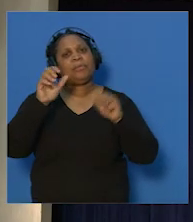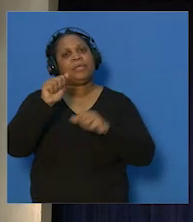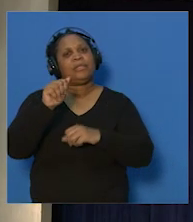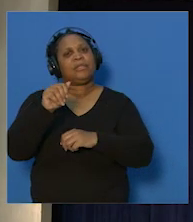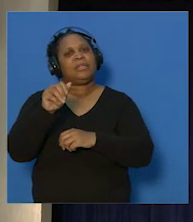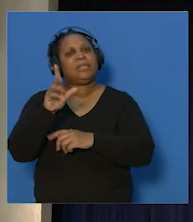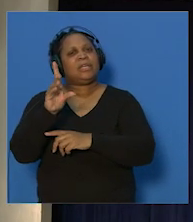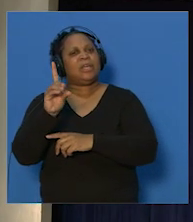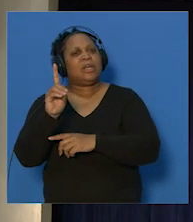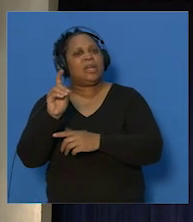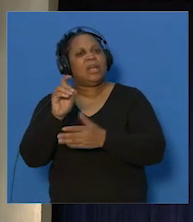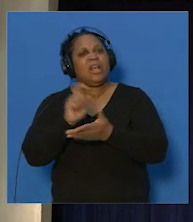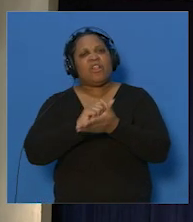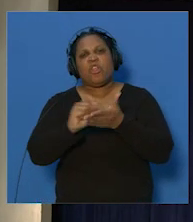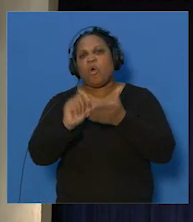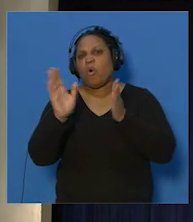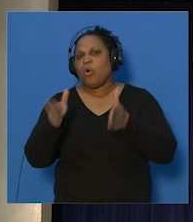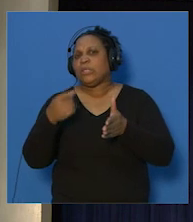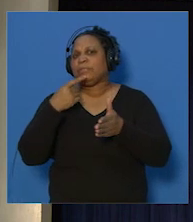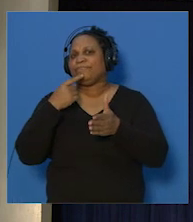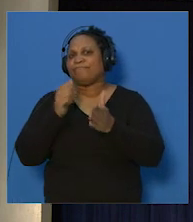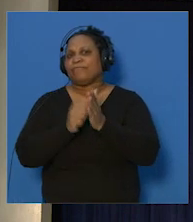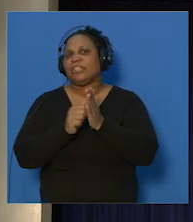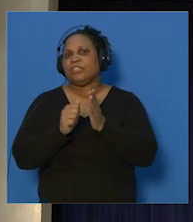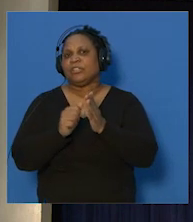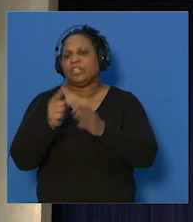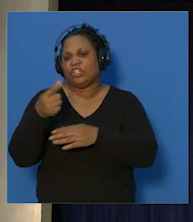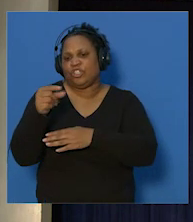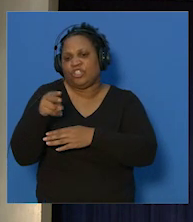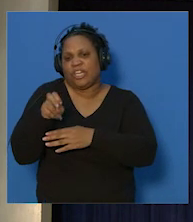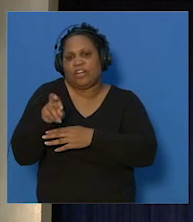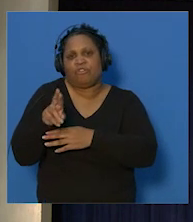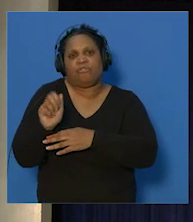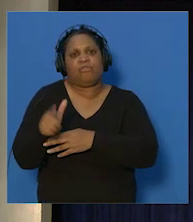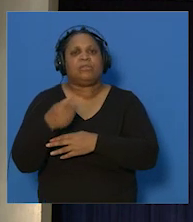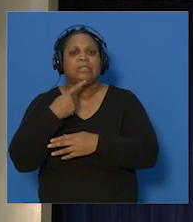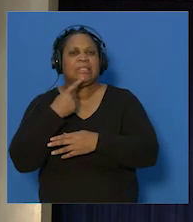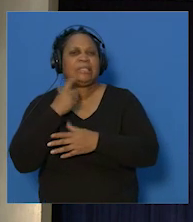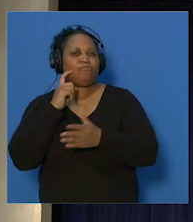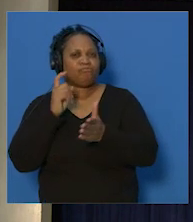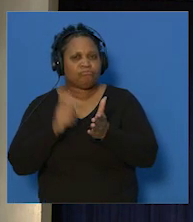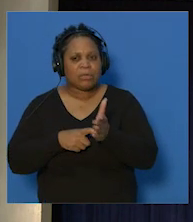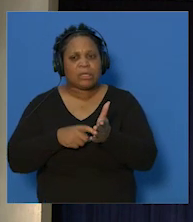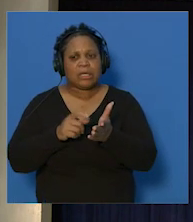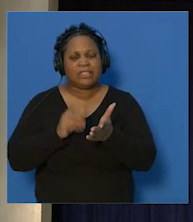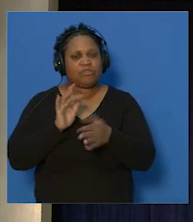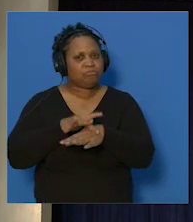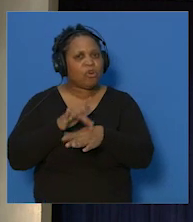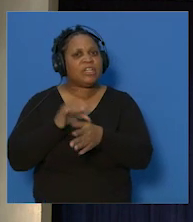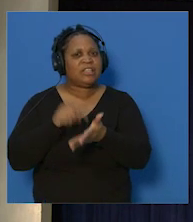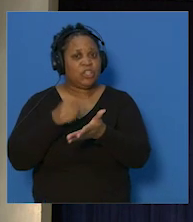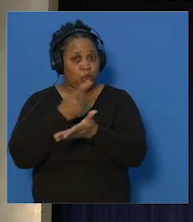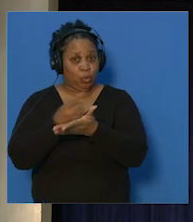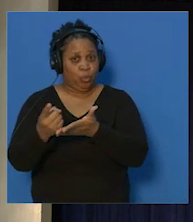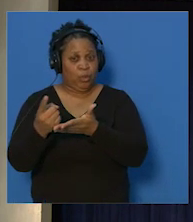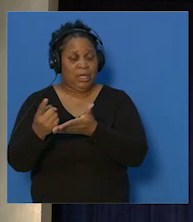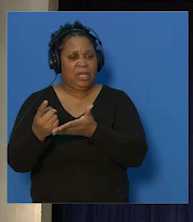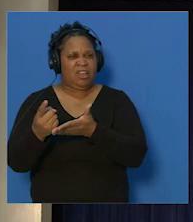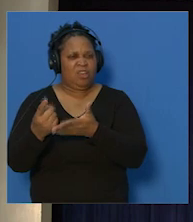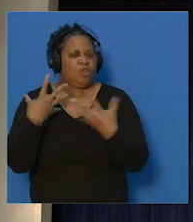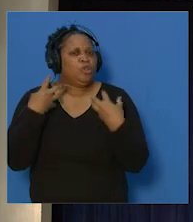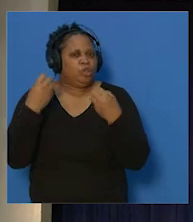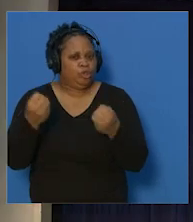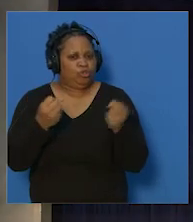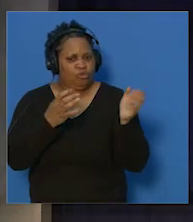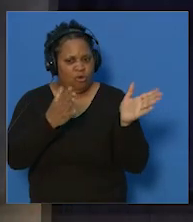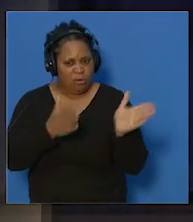Heather Matthews, issued a statement earlier this week, and although she recognized that extraordinary measures are necessary,